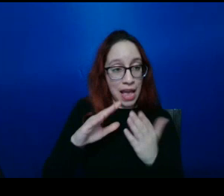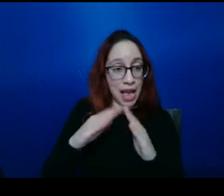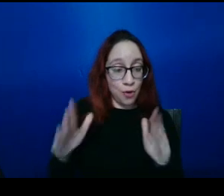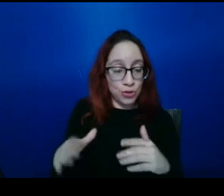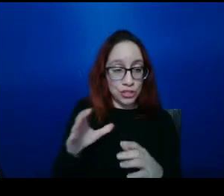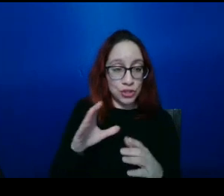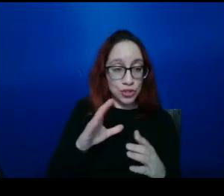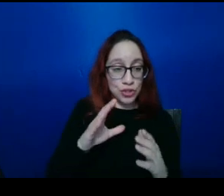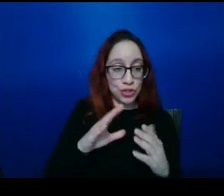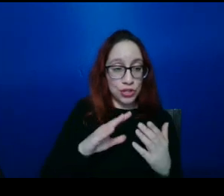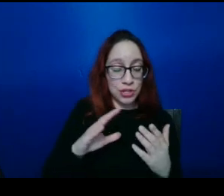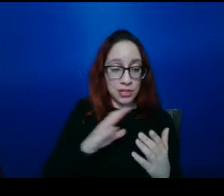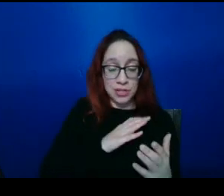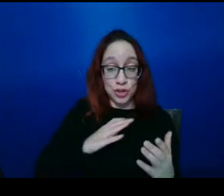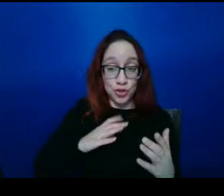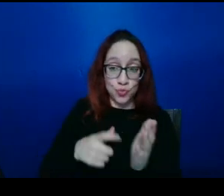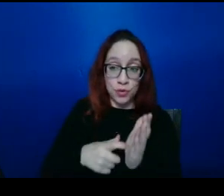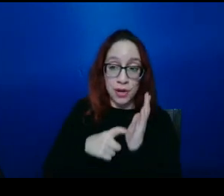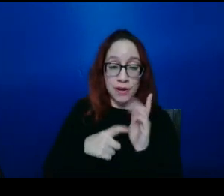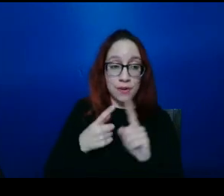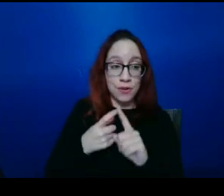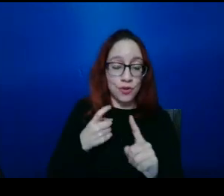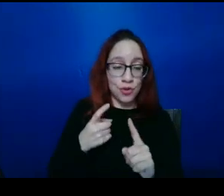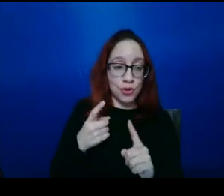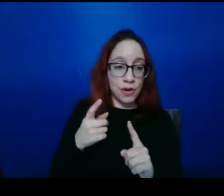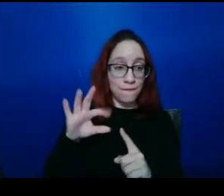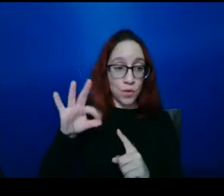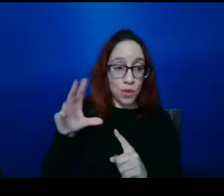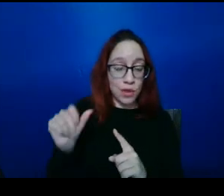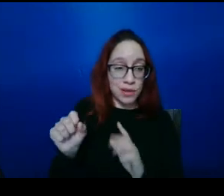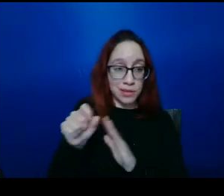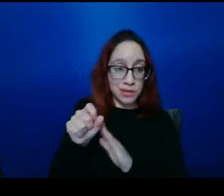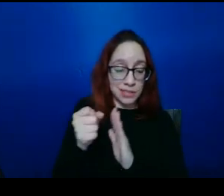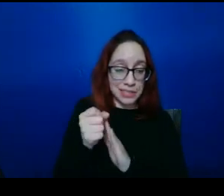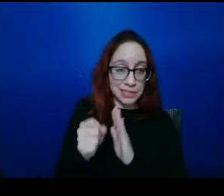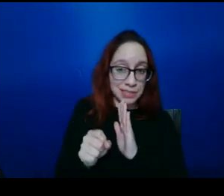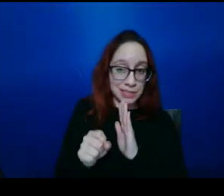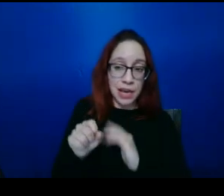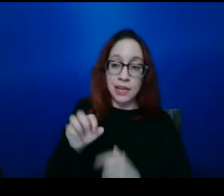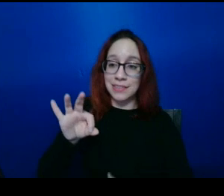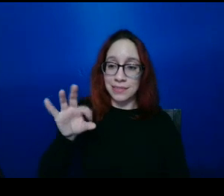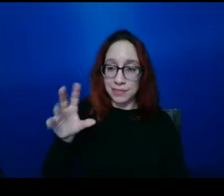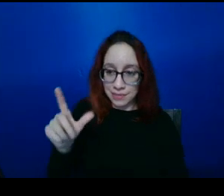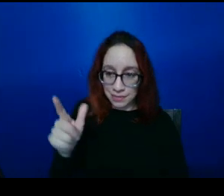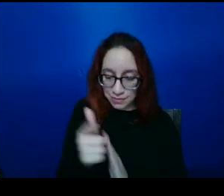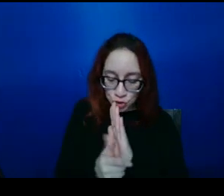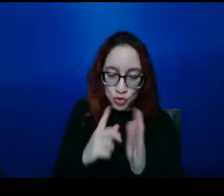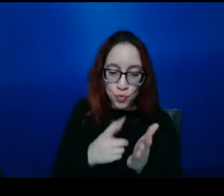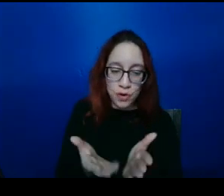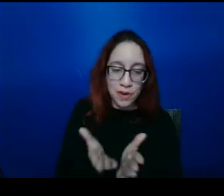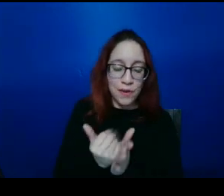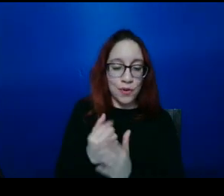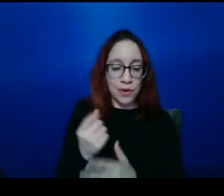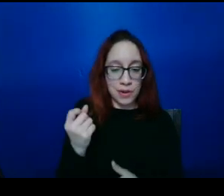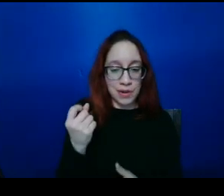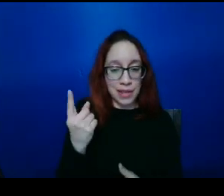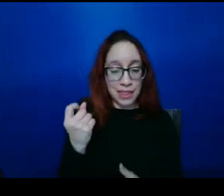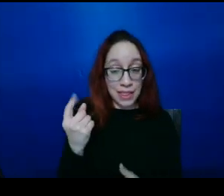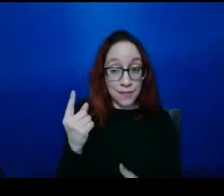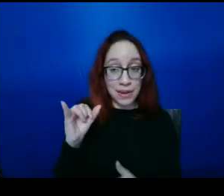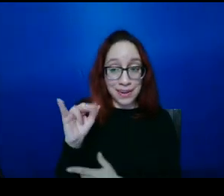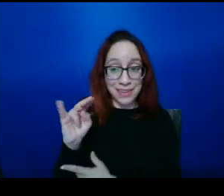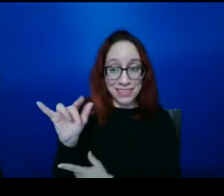is required by Florida statute or the CHIP statute to review 11 incentives